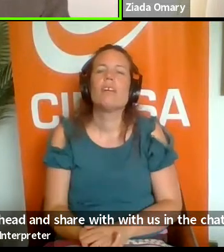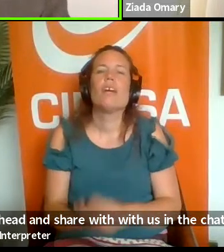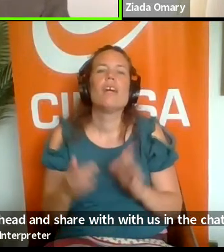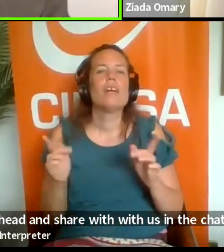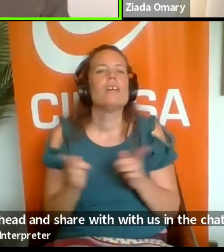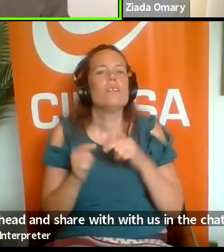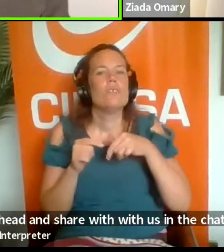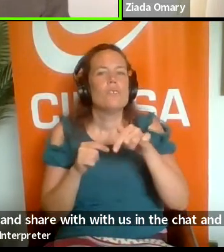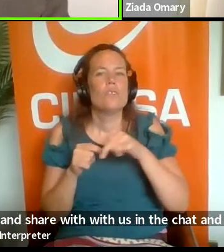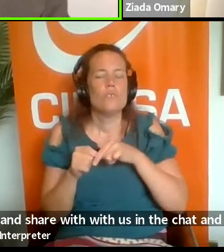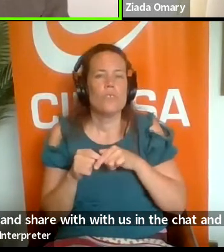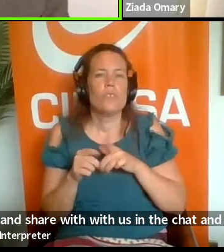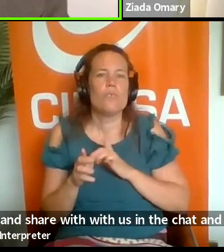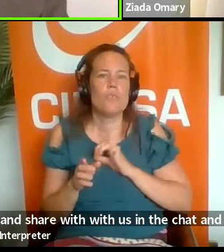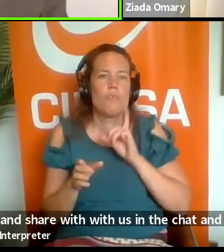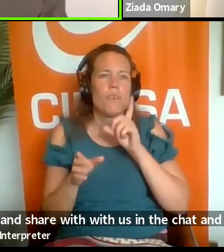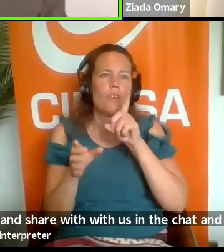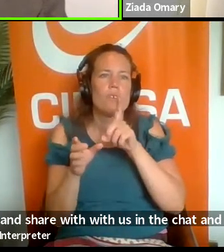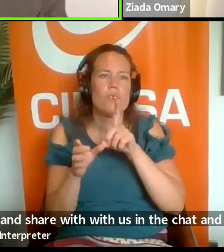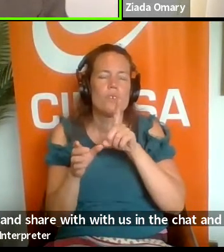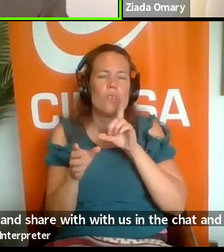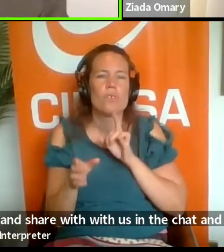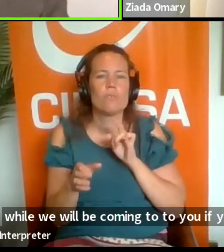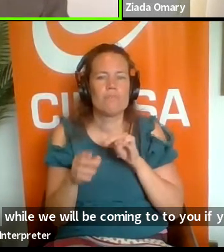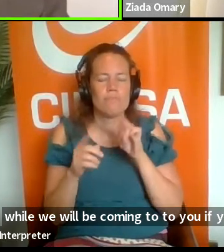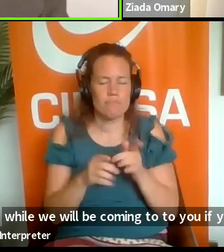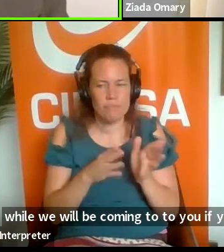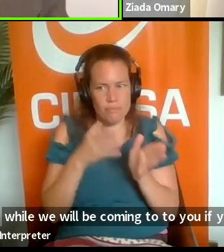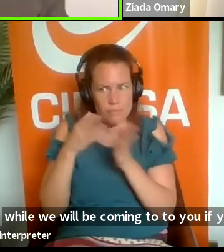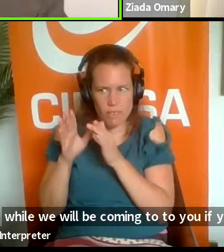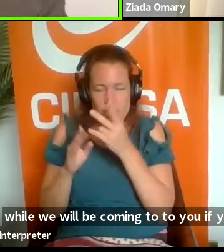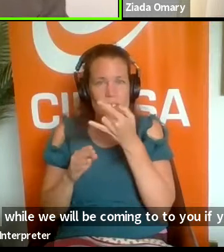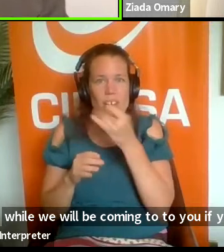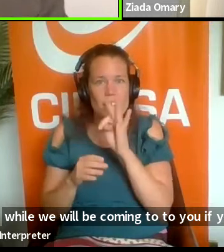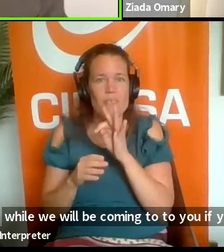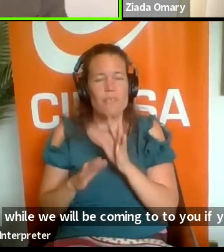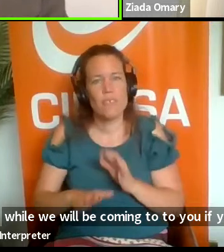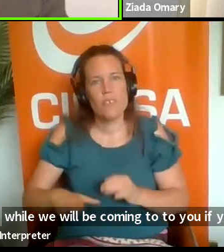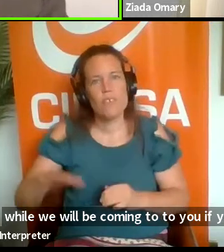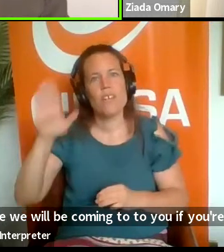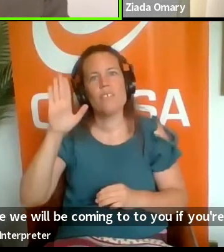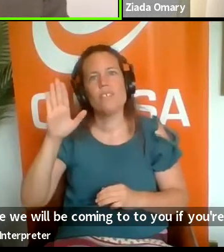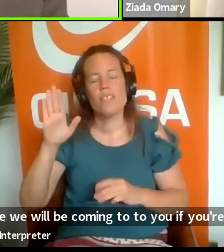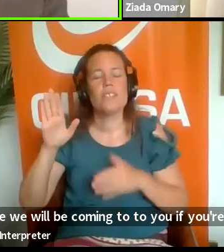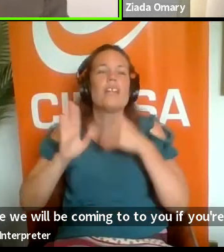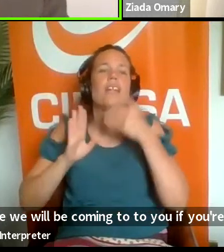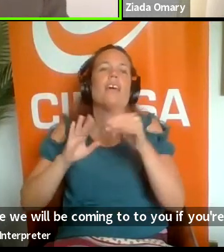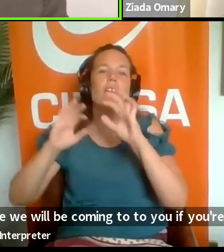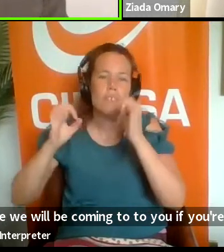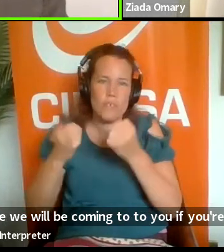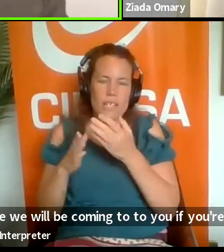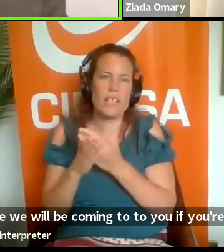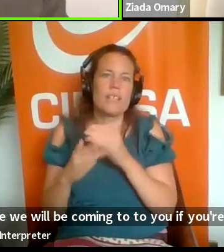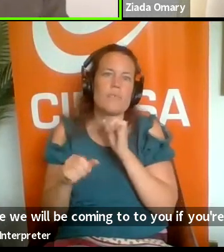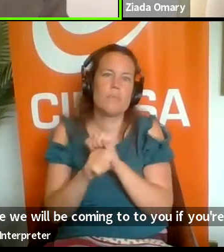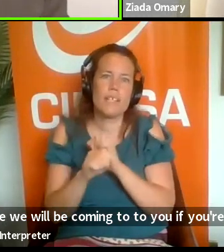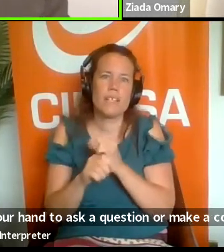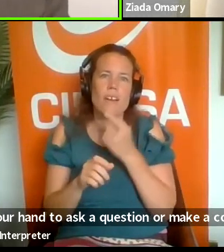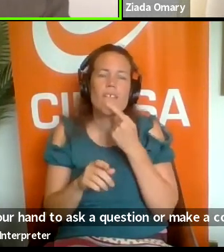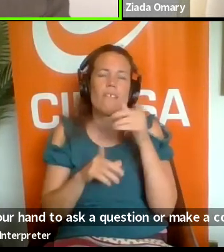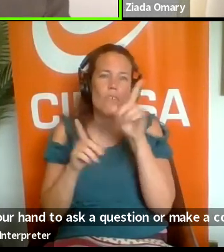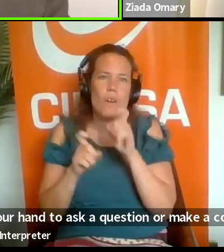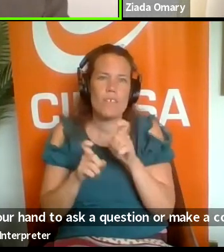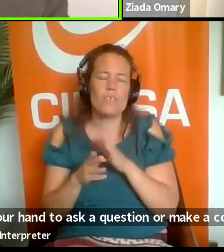we will be coming to you if you're able to raise your hand to ask a question or make a comment. I'd like now to invite our next